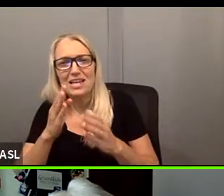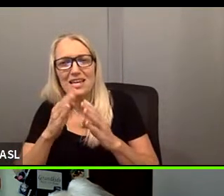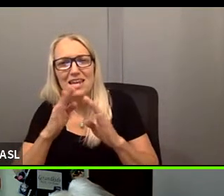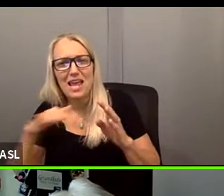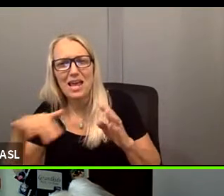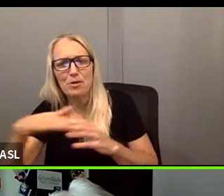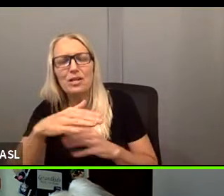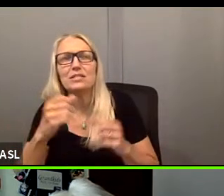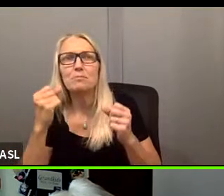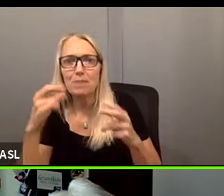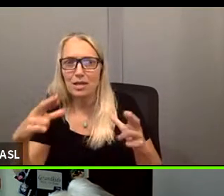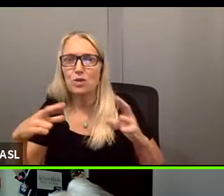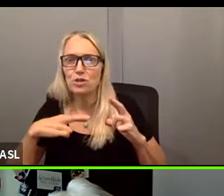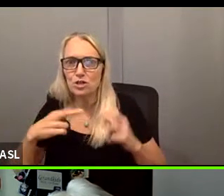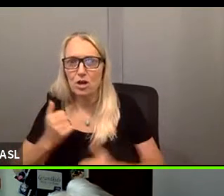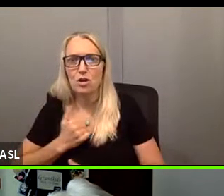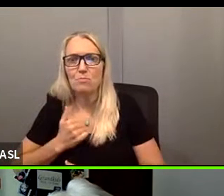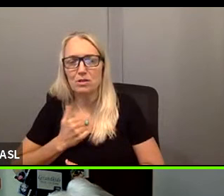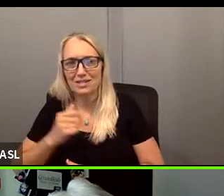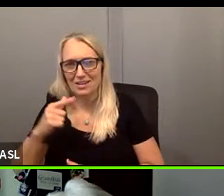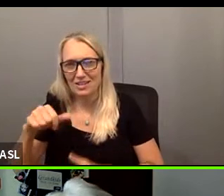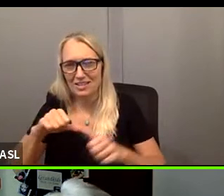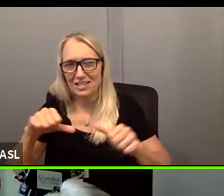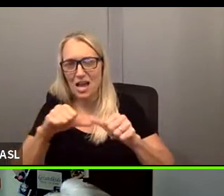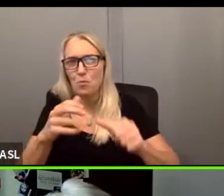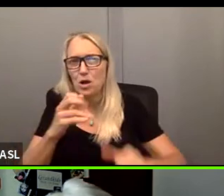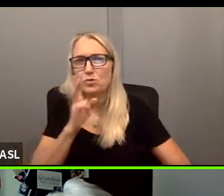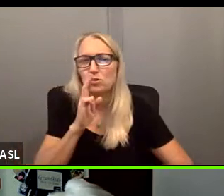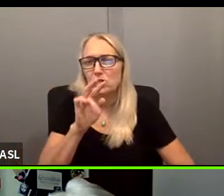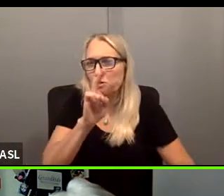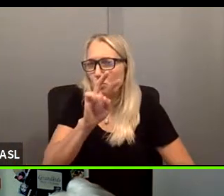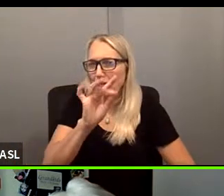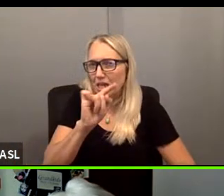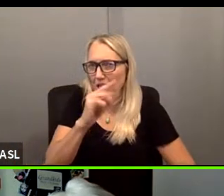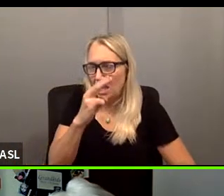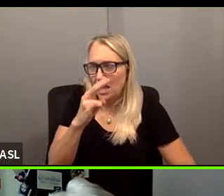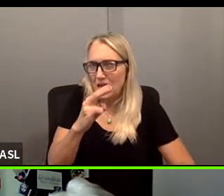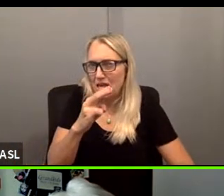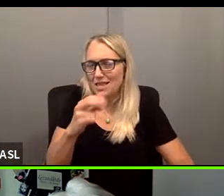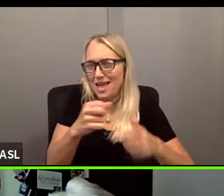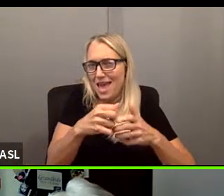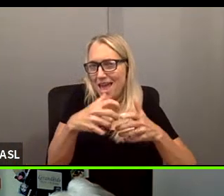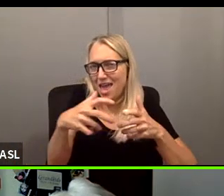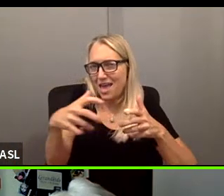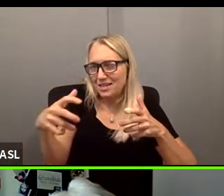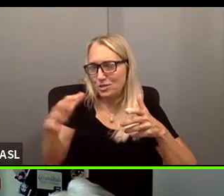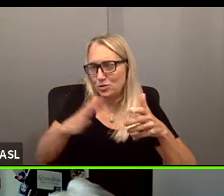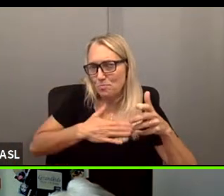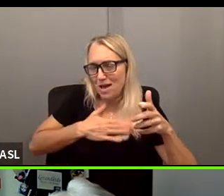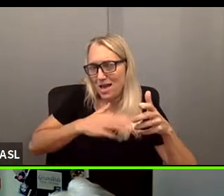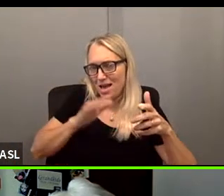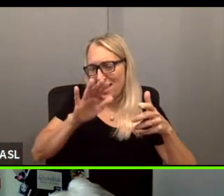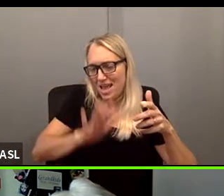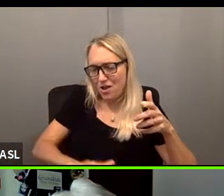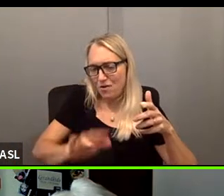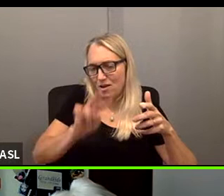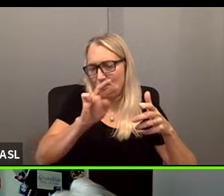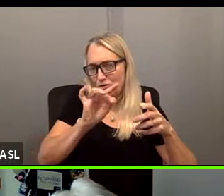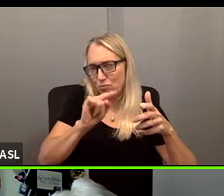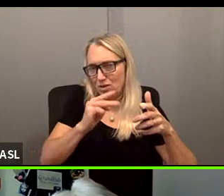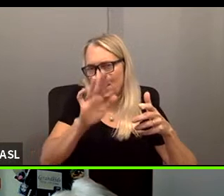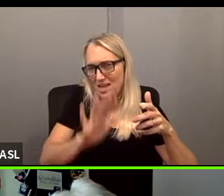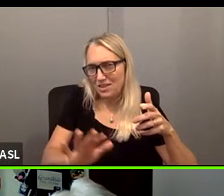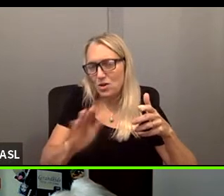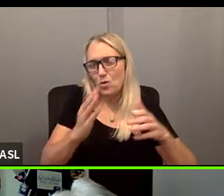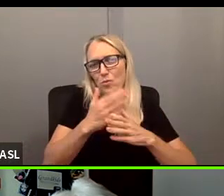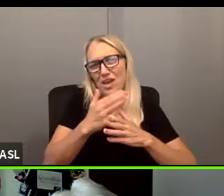this area, and I'd like to see the 28th district extended down into my area where people have a